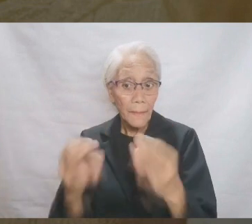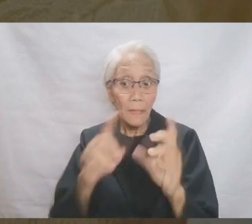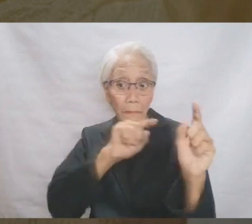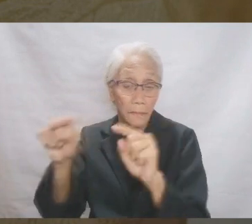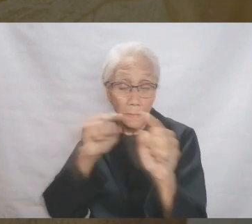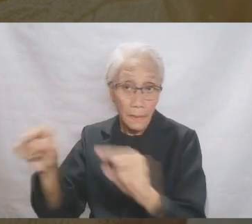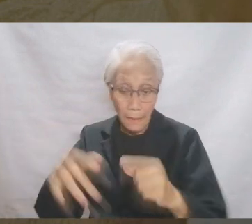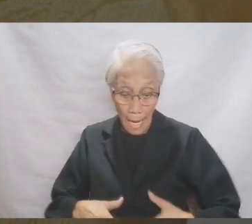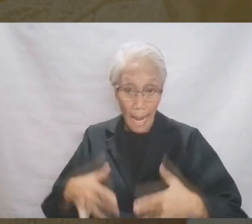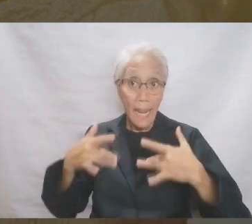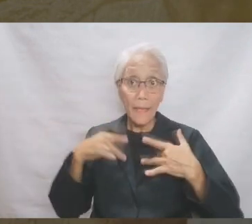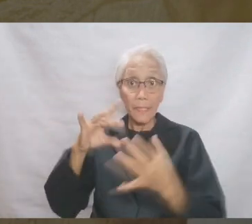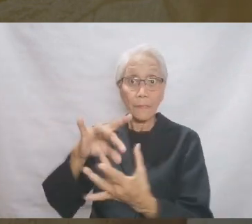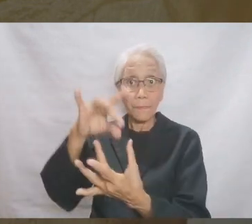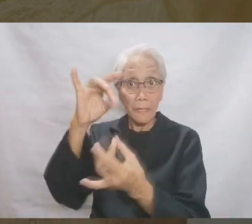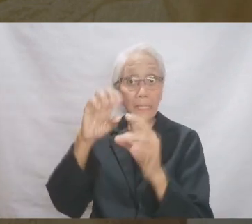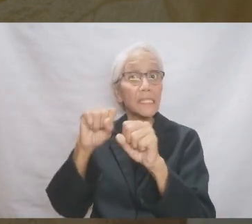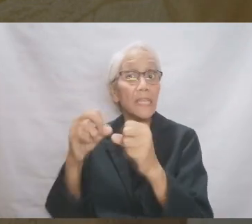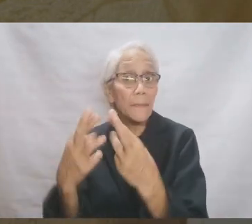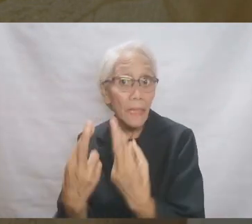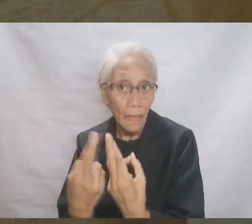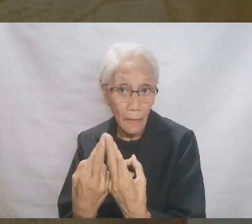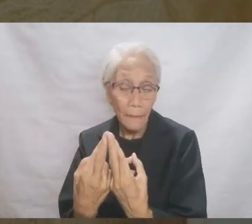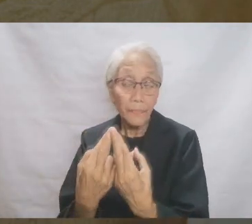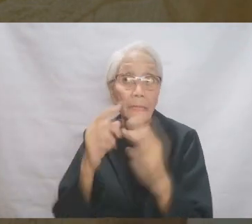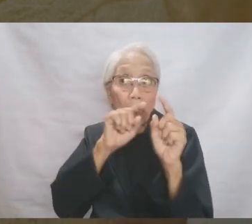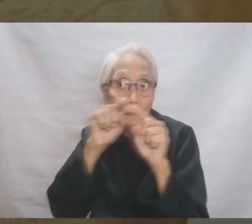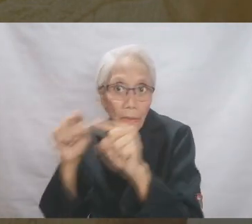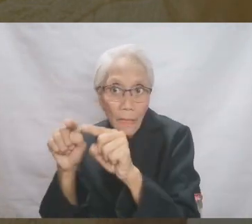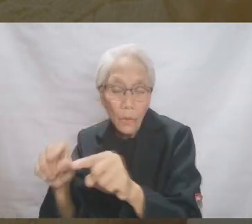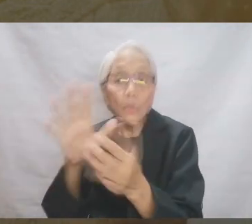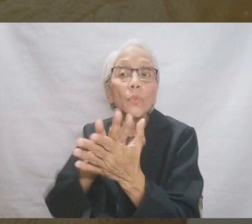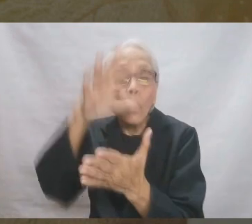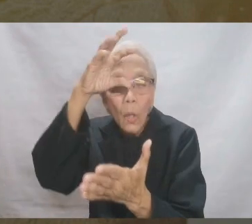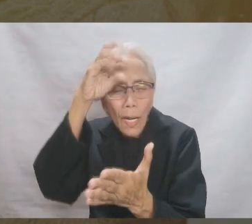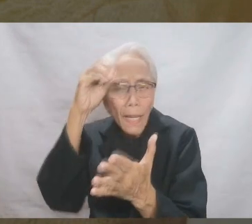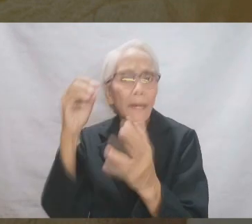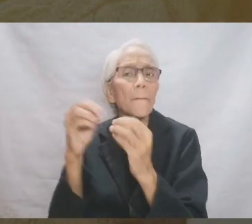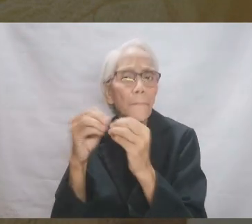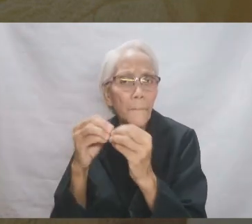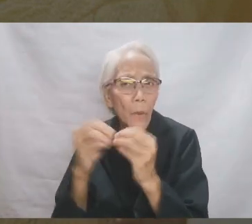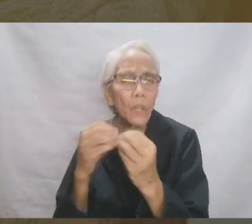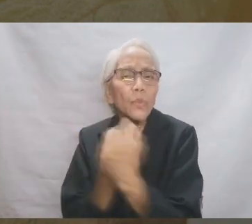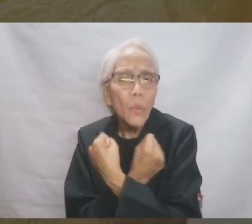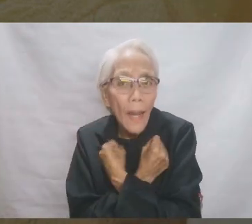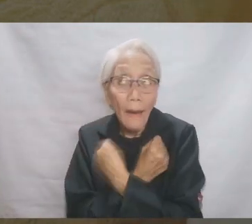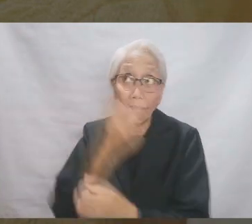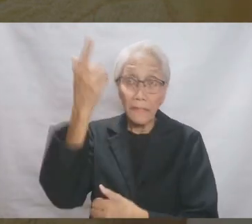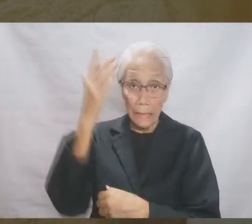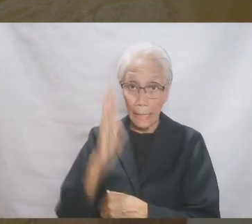ng umaattend sa Life in the Spirit seminars ay naroroon to learn more to love